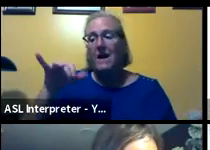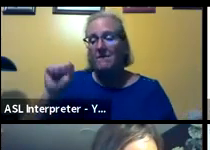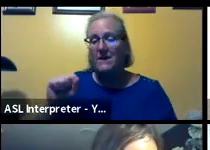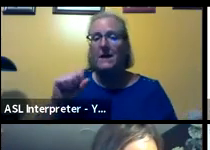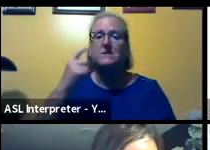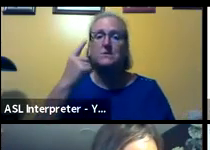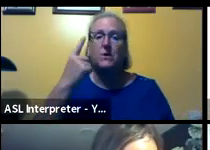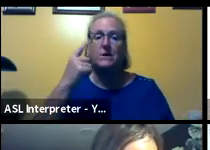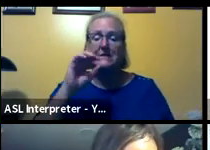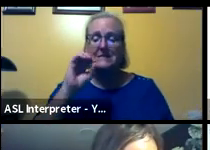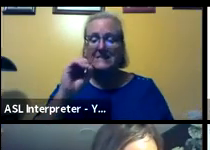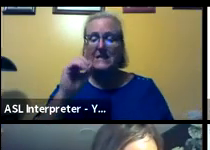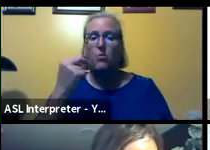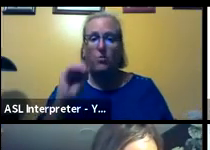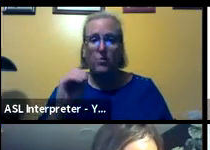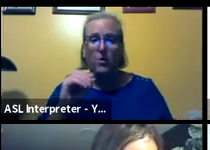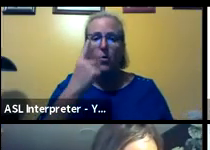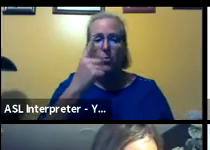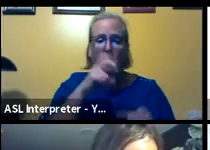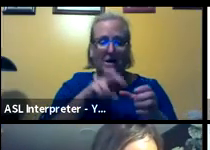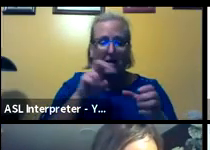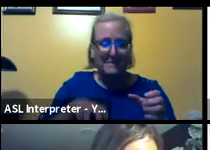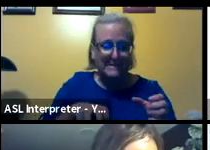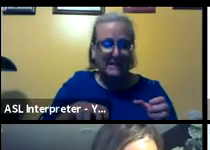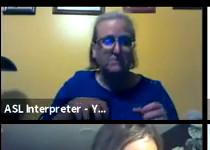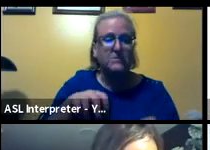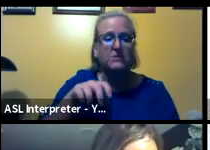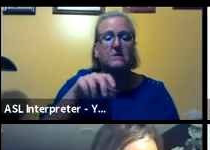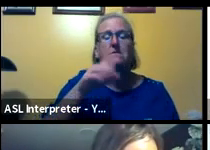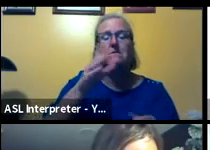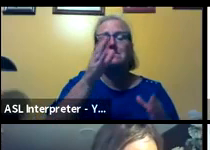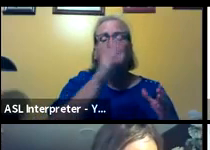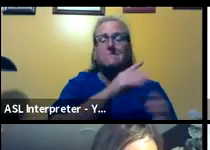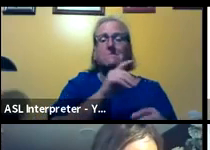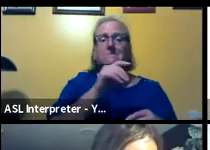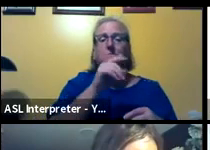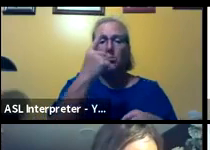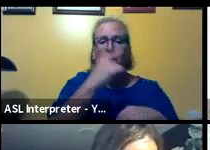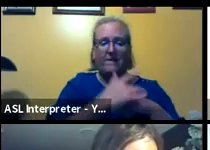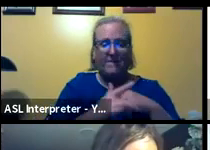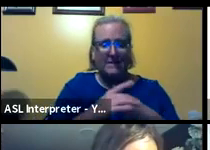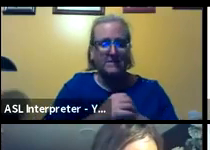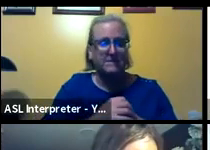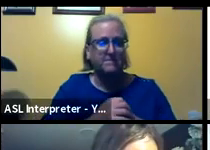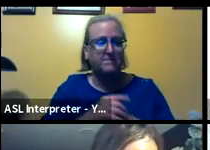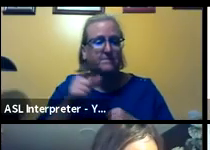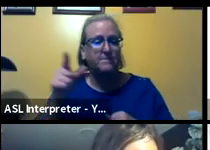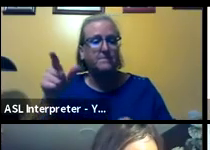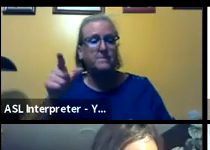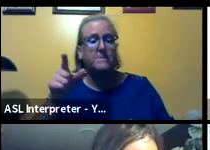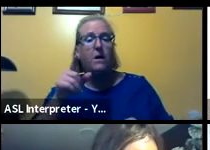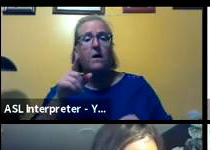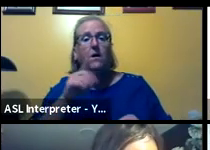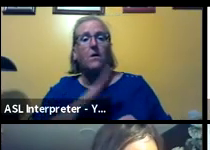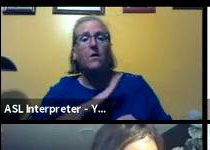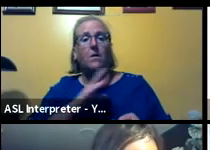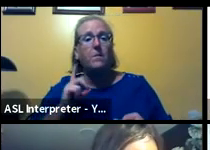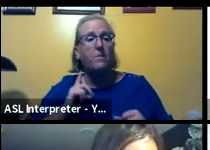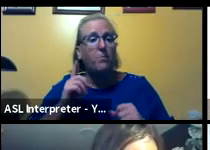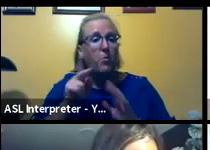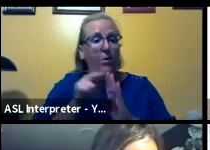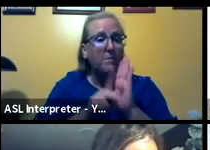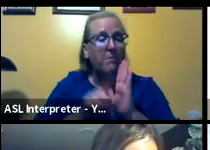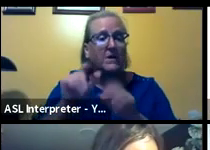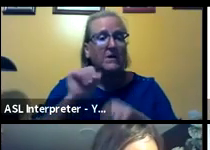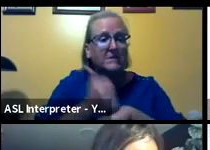and 1 abstain. Next up is proposed revision to board policy 02.12, policy statement on